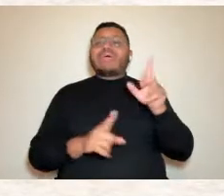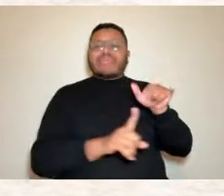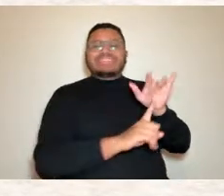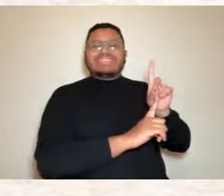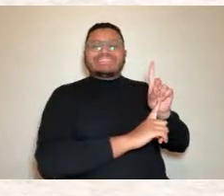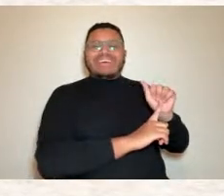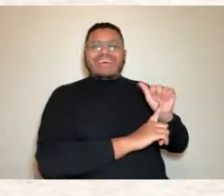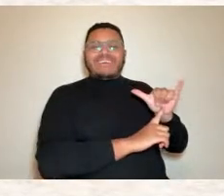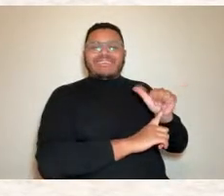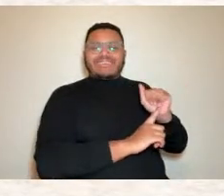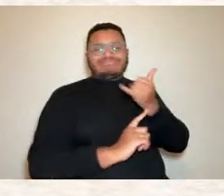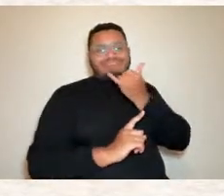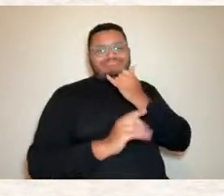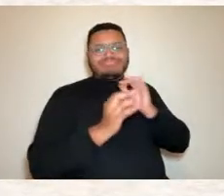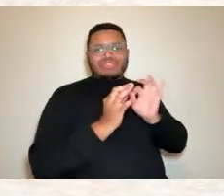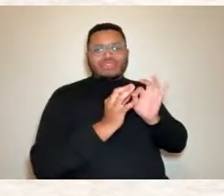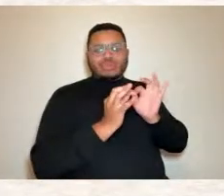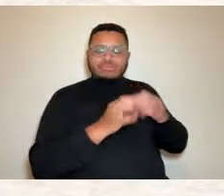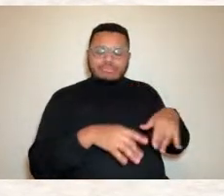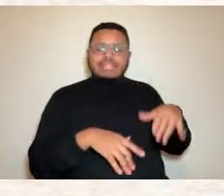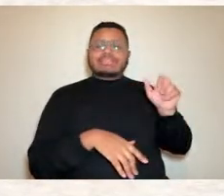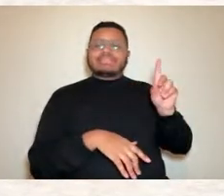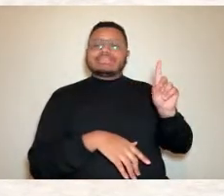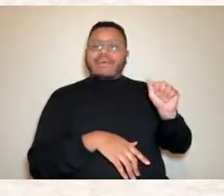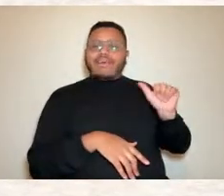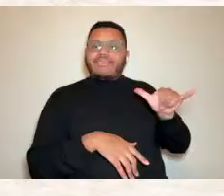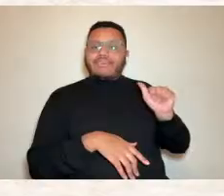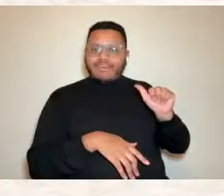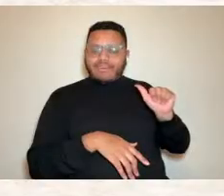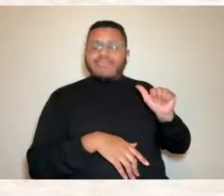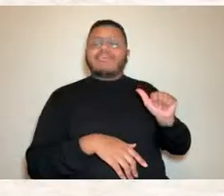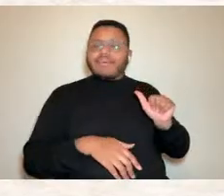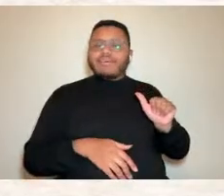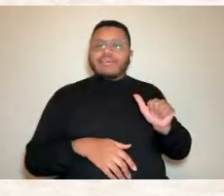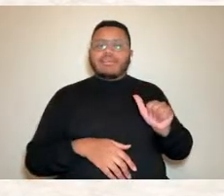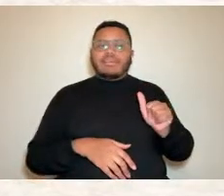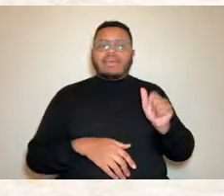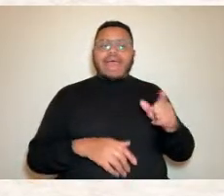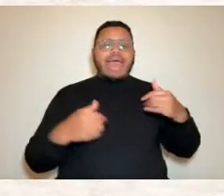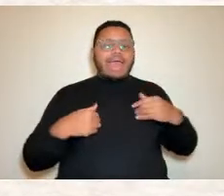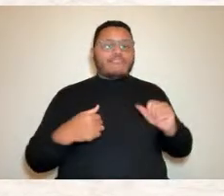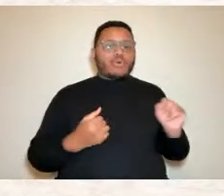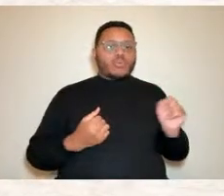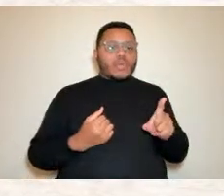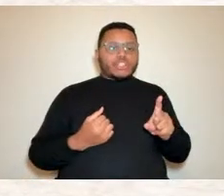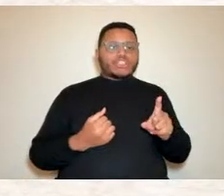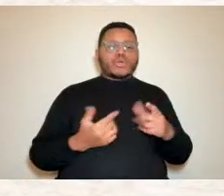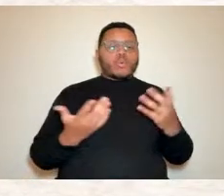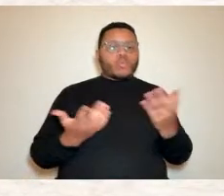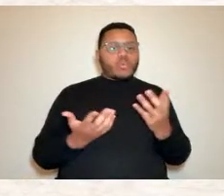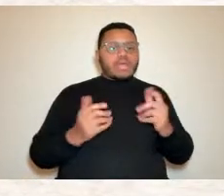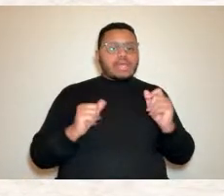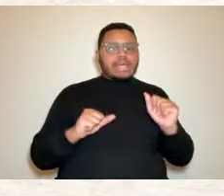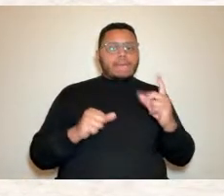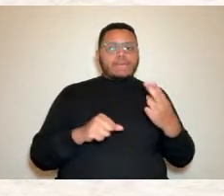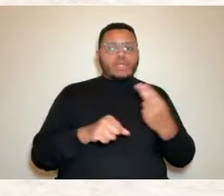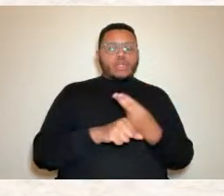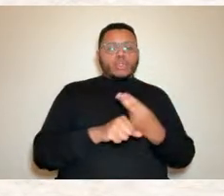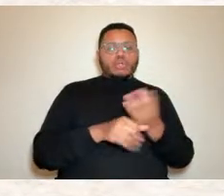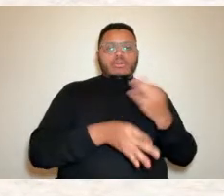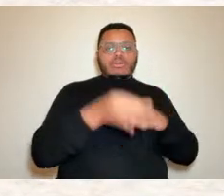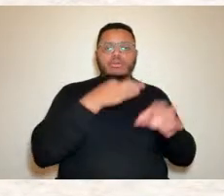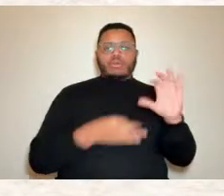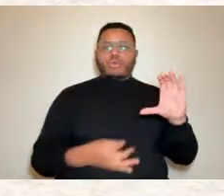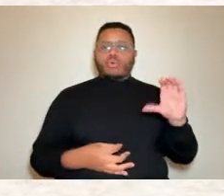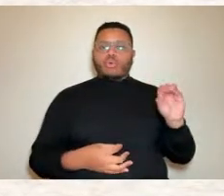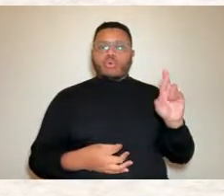today. And I have here, oh, I have a question. What can be used in place of